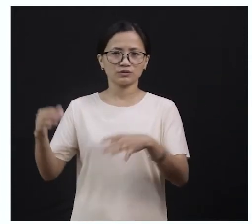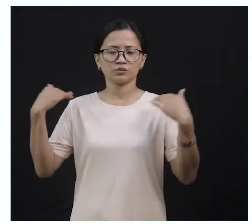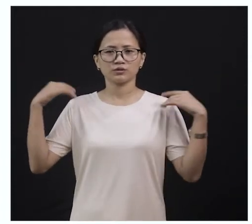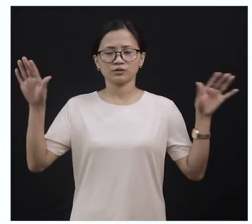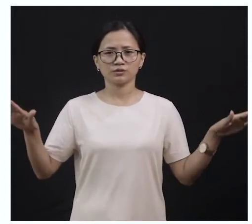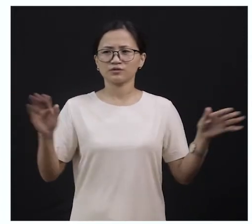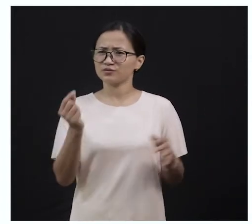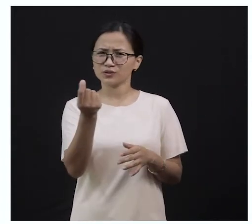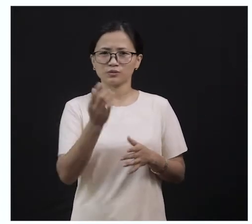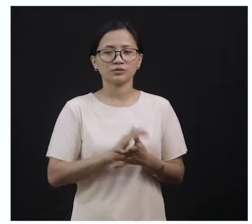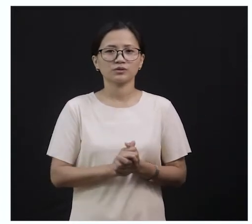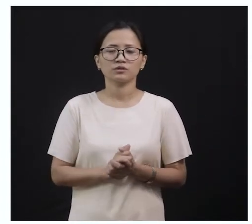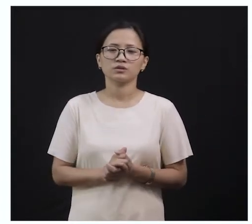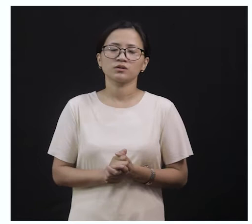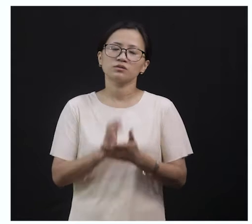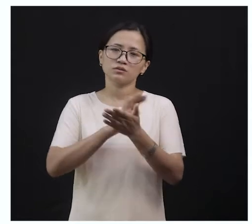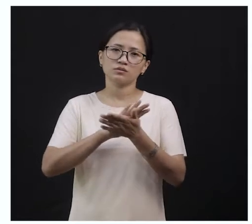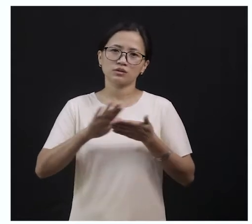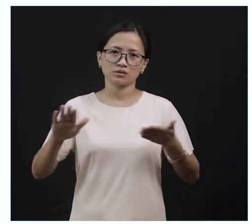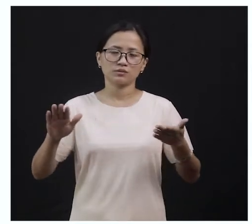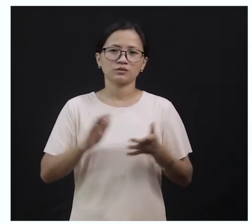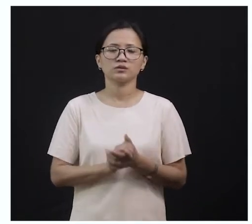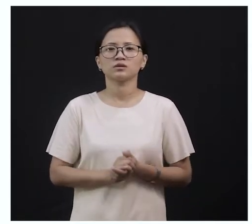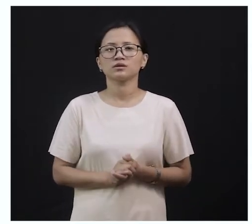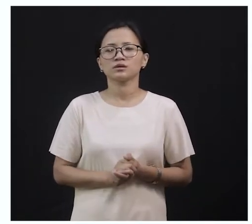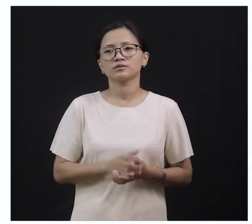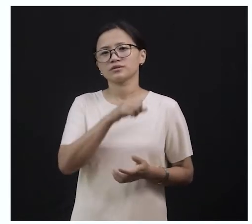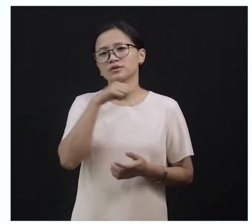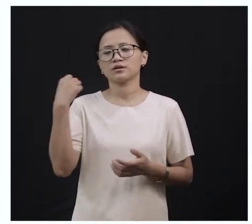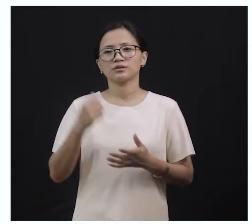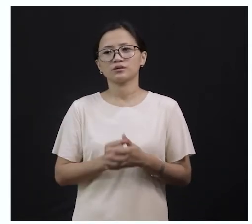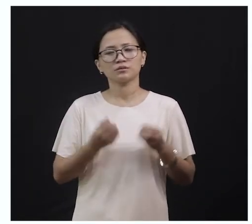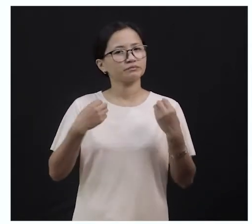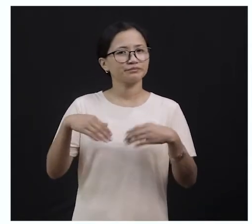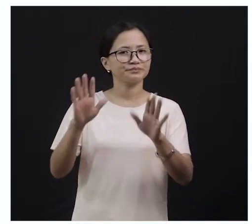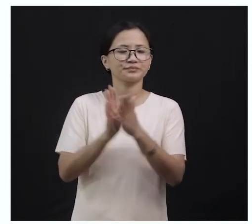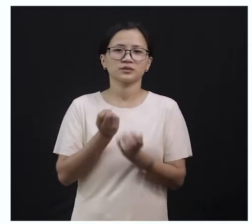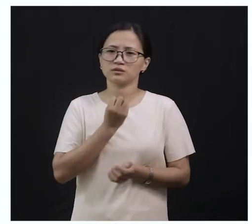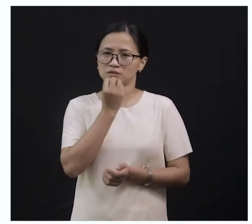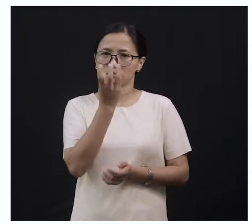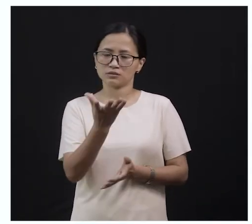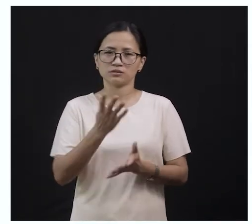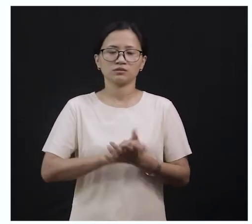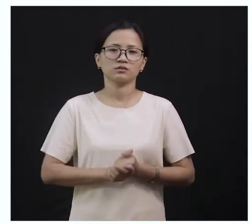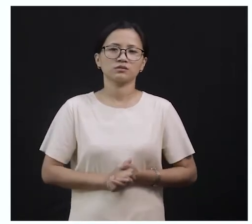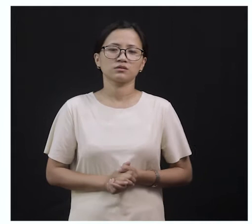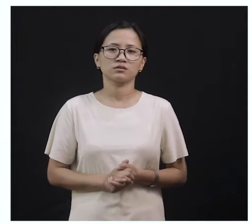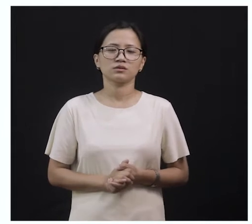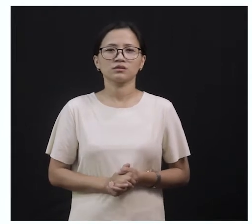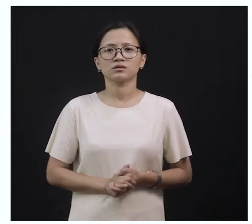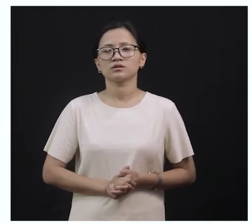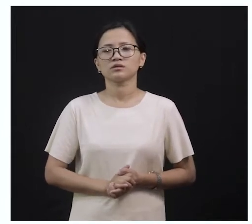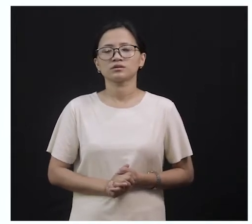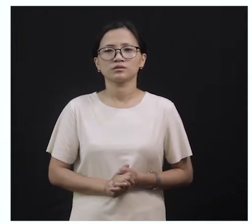for a few moments, you are done. Means they die away easily, okay? So after flapping their wings and flying